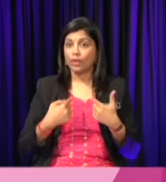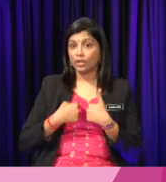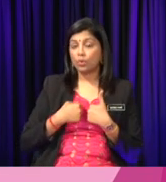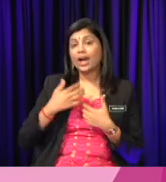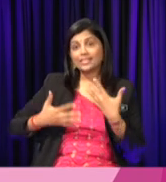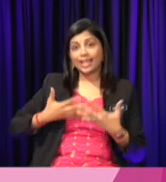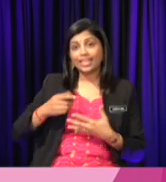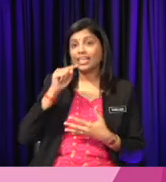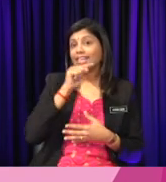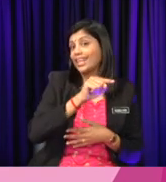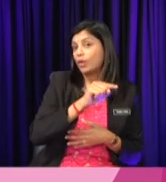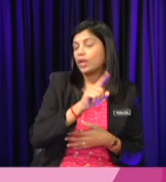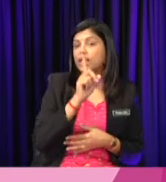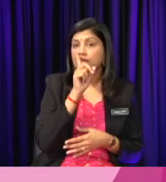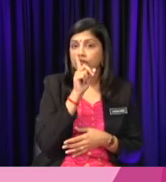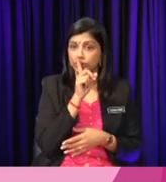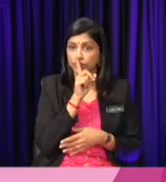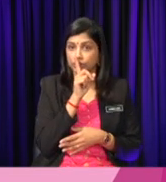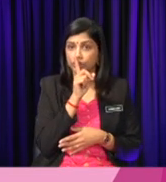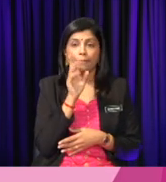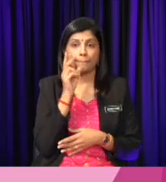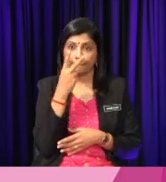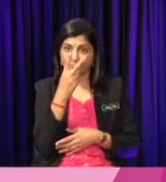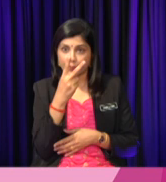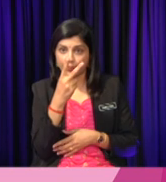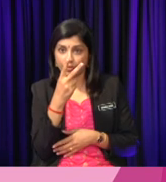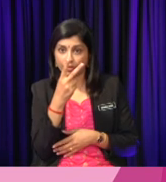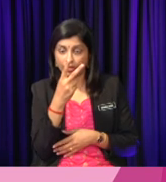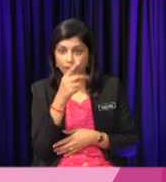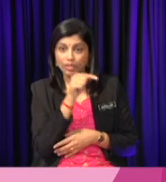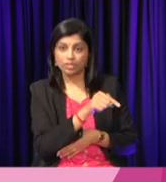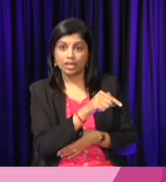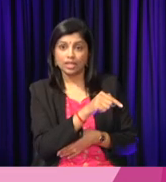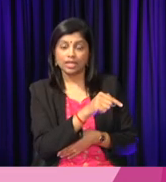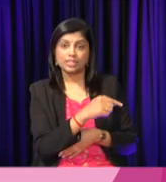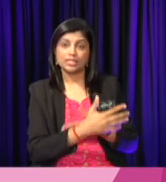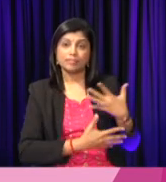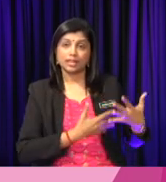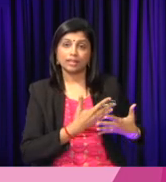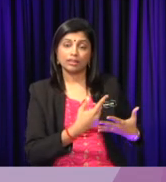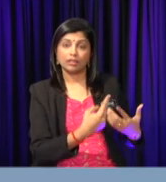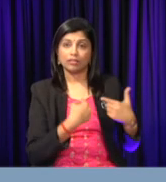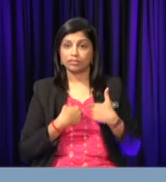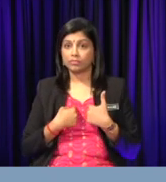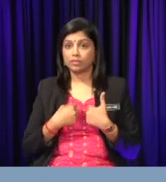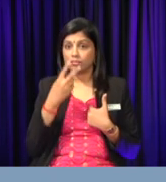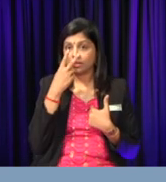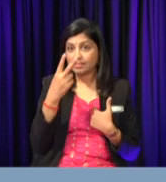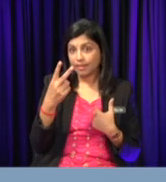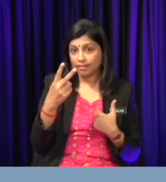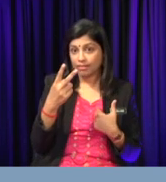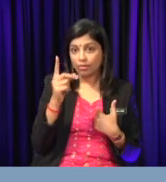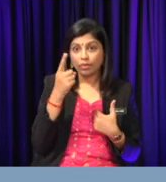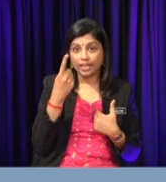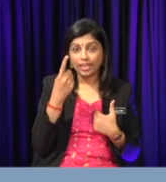also respond to a question. Okay. All right, girls, so far, I'm sorry, it's quite a bit of information that you were listening.